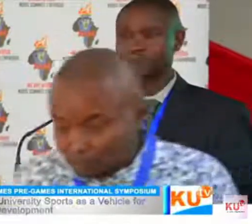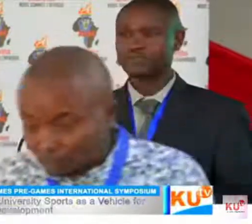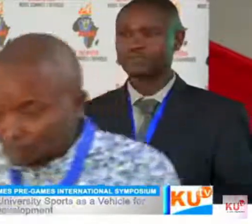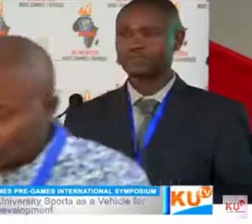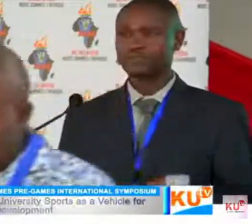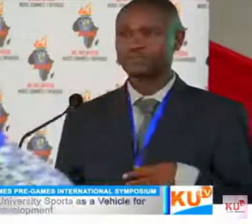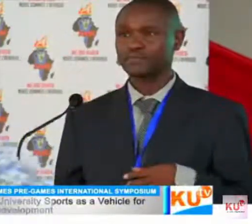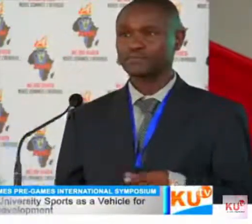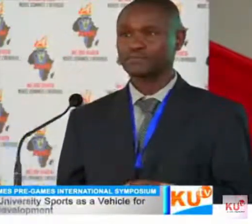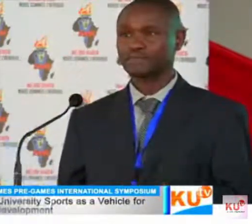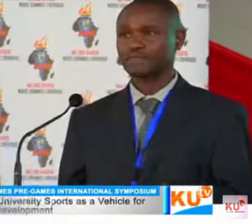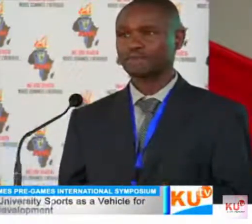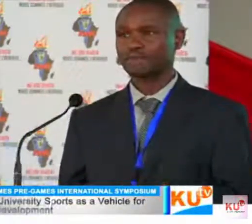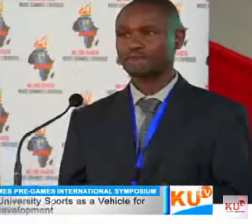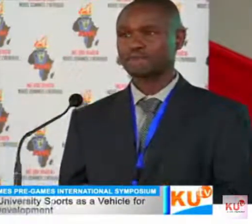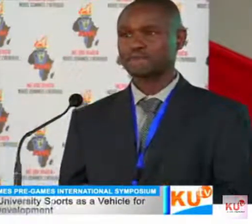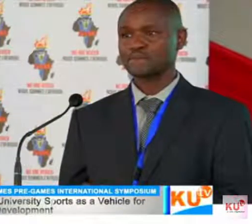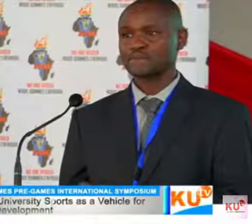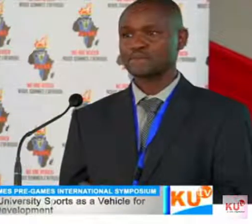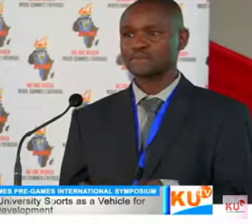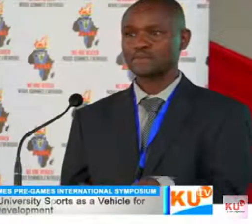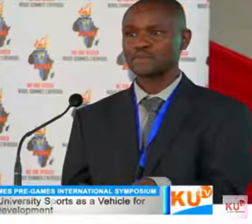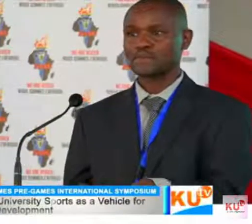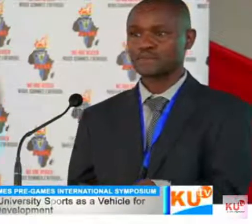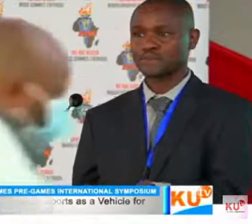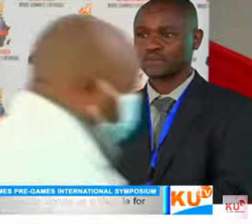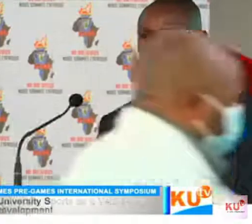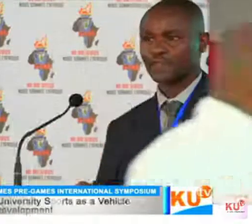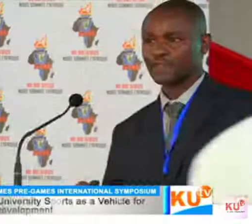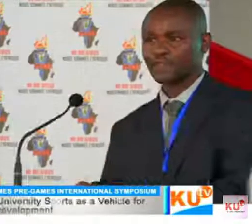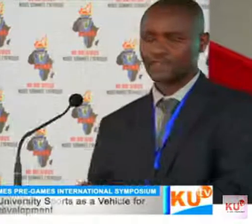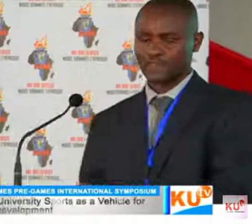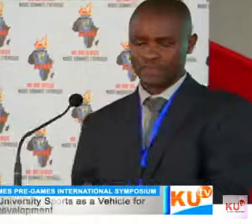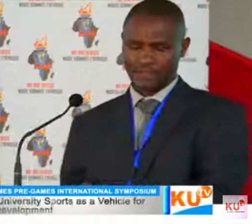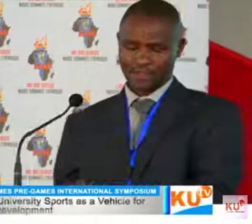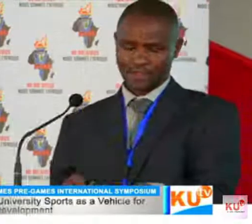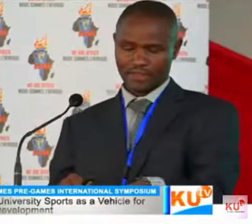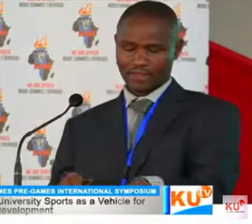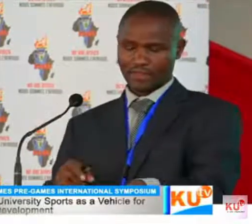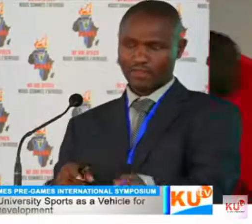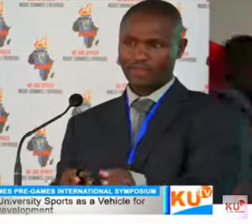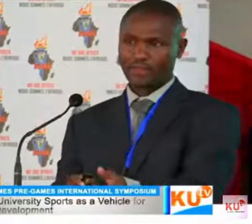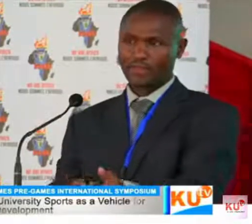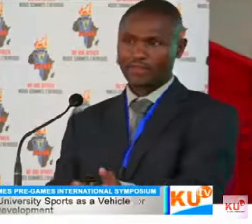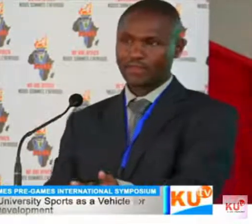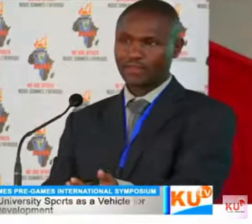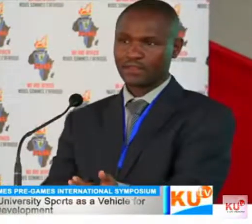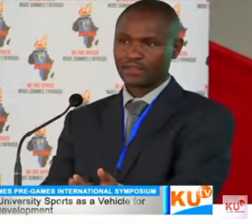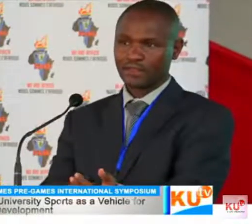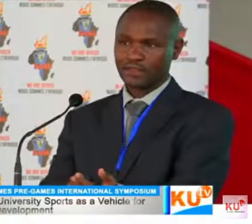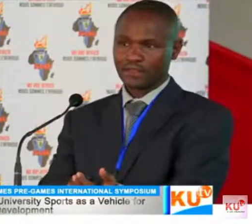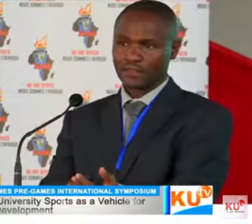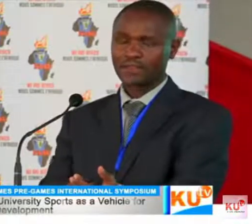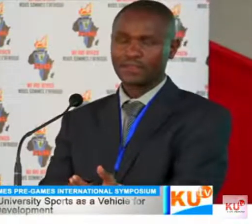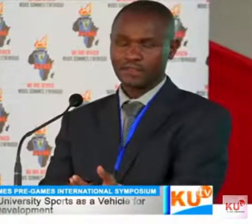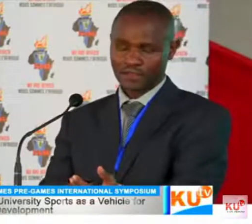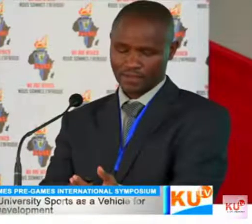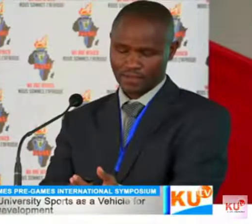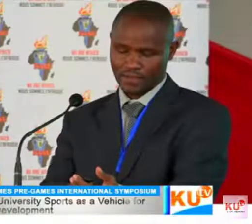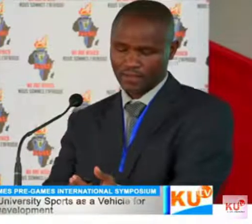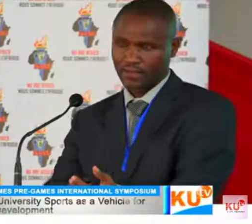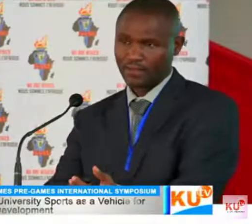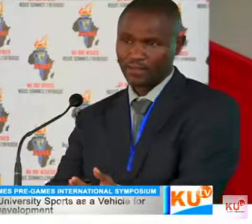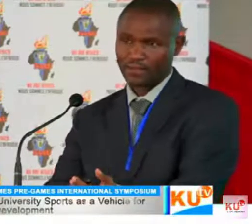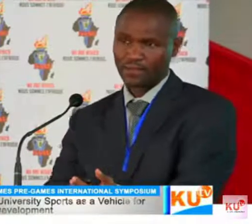Thank you, Chairperson. My name is Richard Oduor. I have a background in molecular biology,